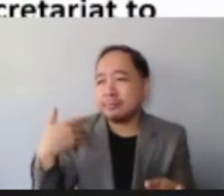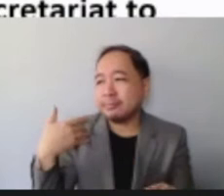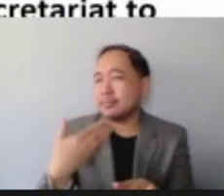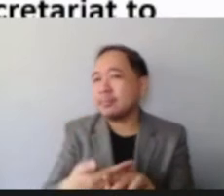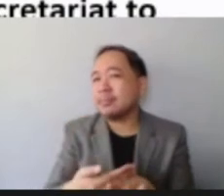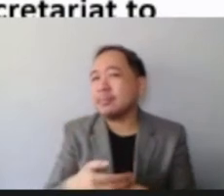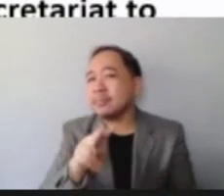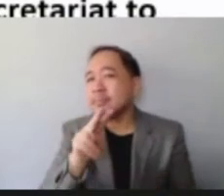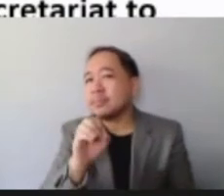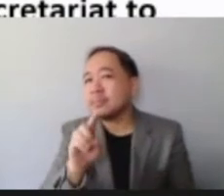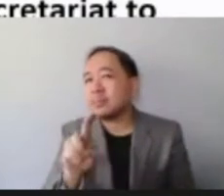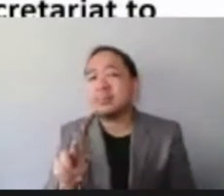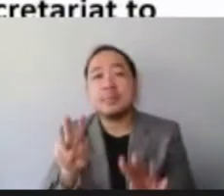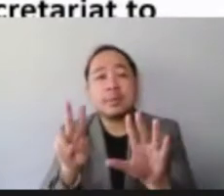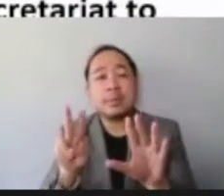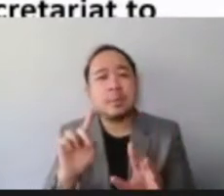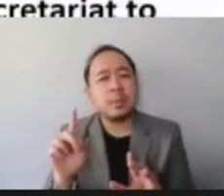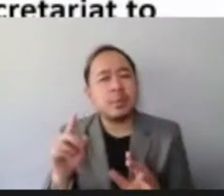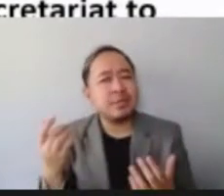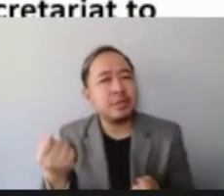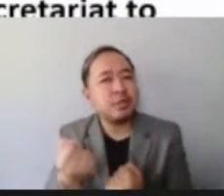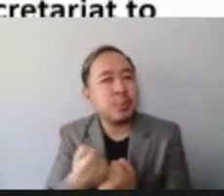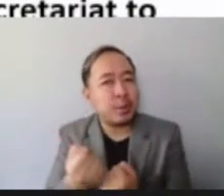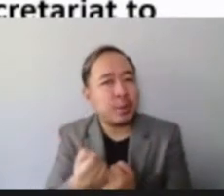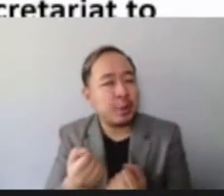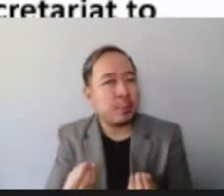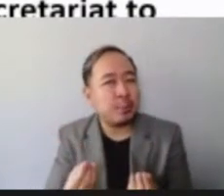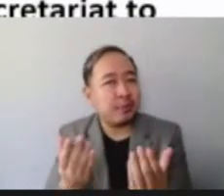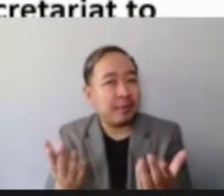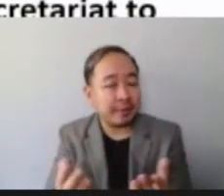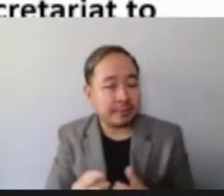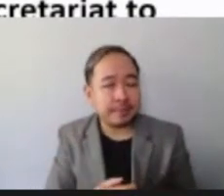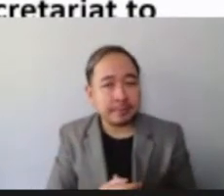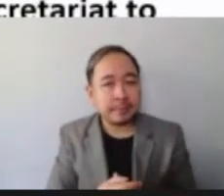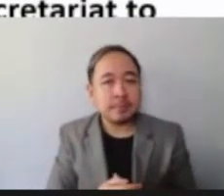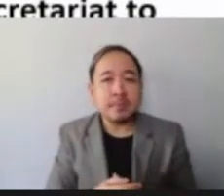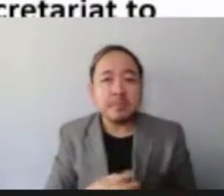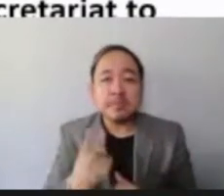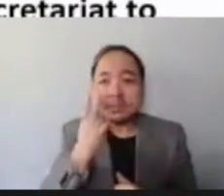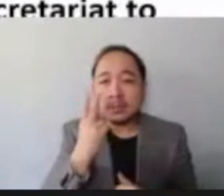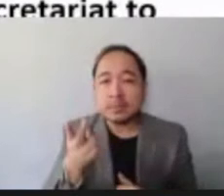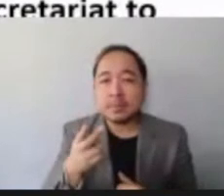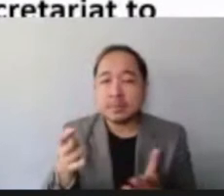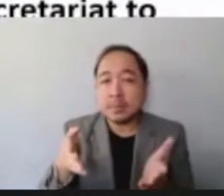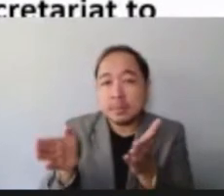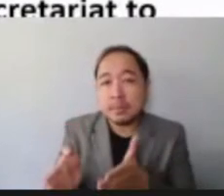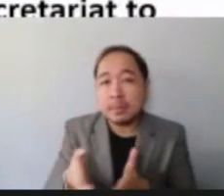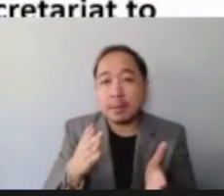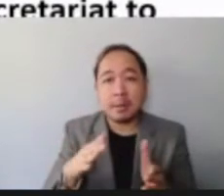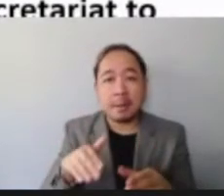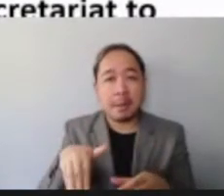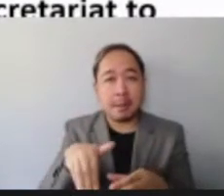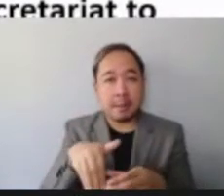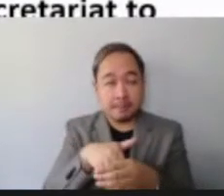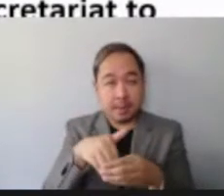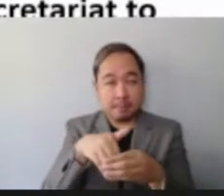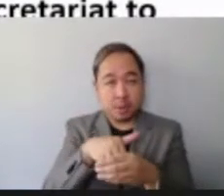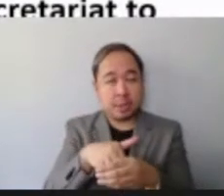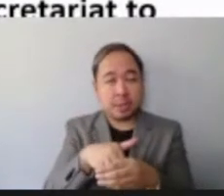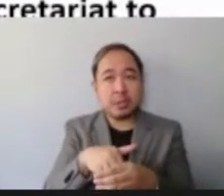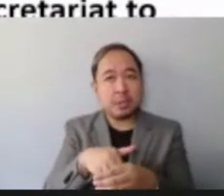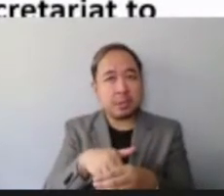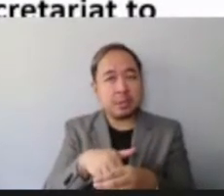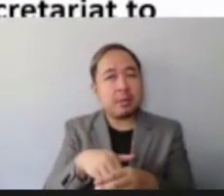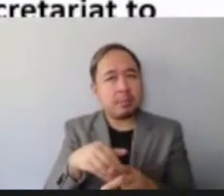and the support provided it may wish to take note of the initiatives of member states and also share additional perspectives